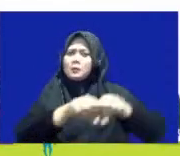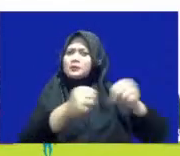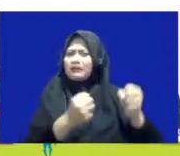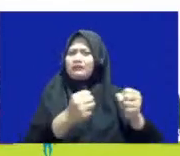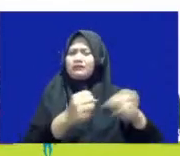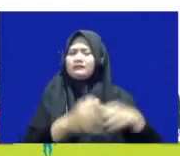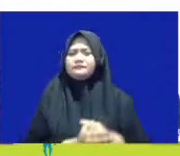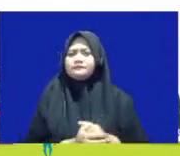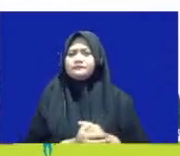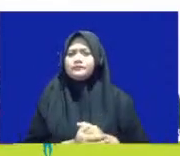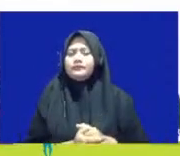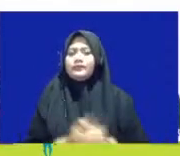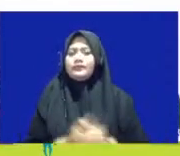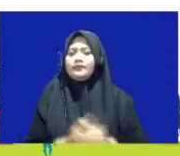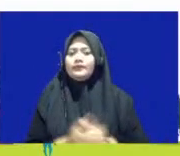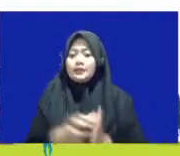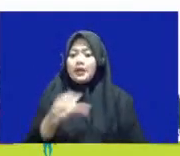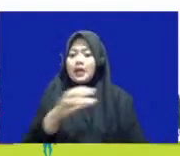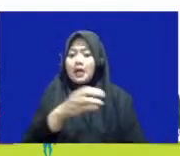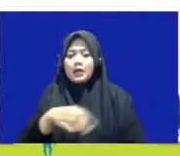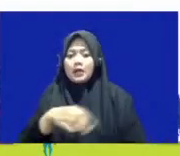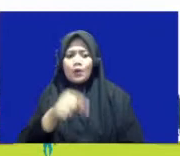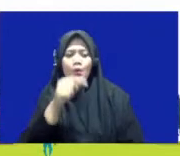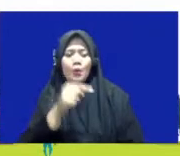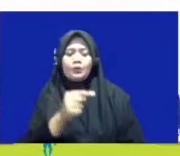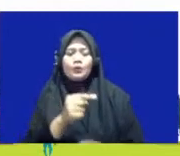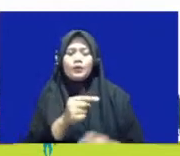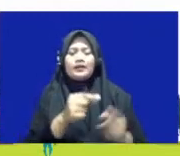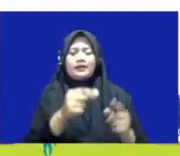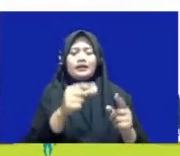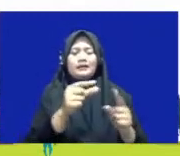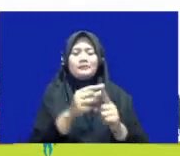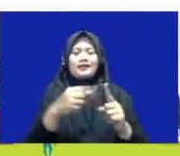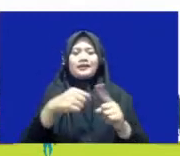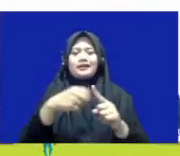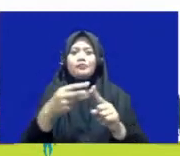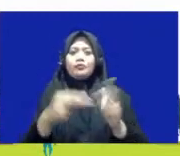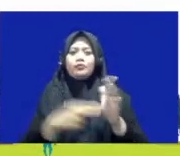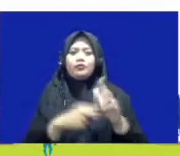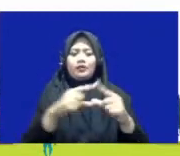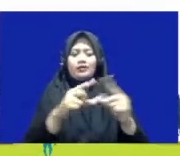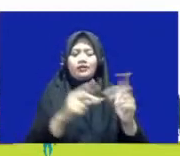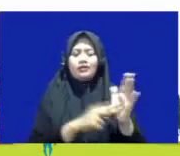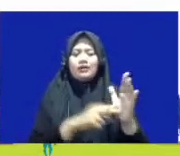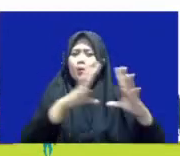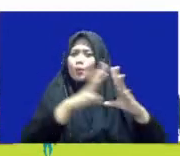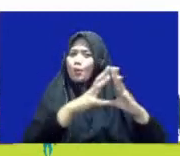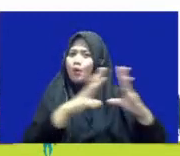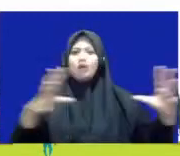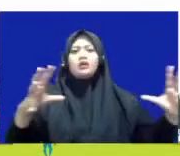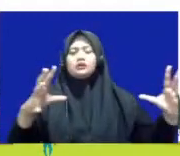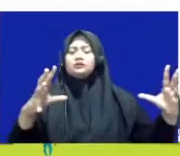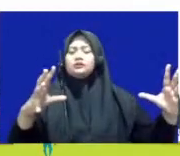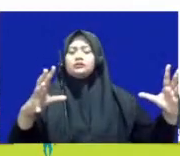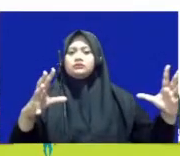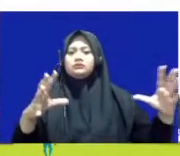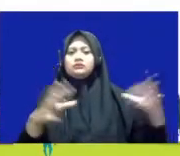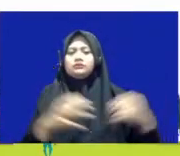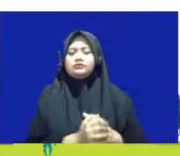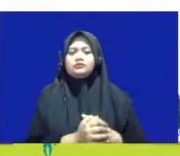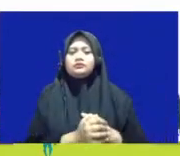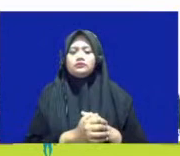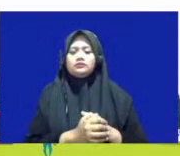now a resettlement village built for victims of this tsunami. I'm now in